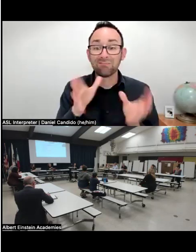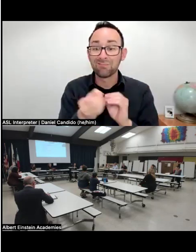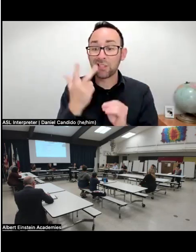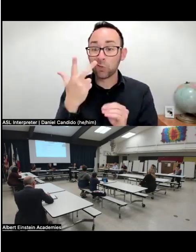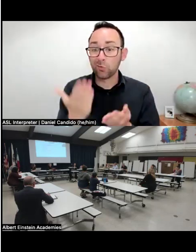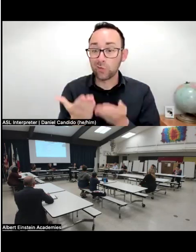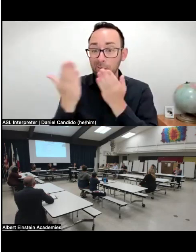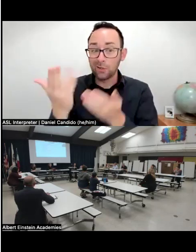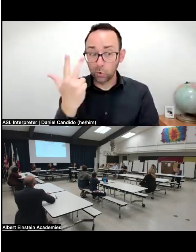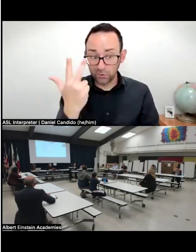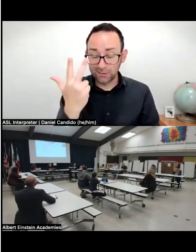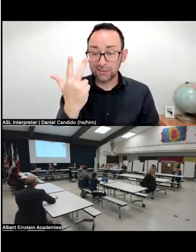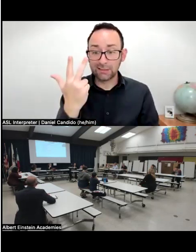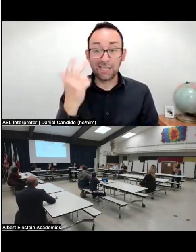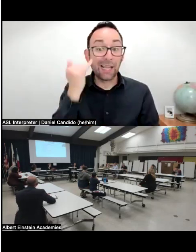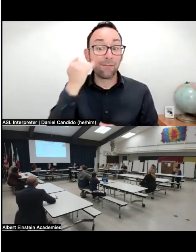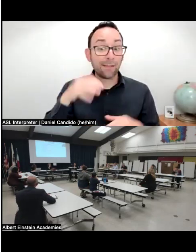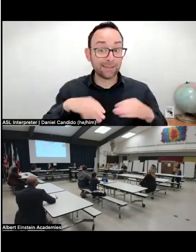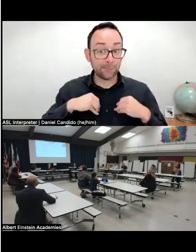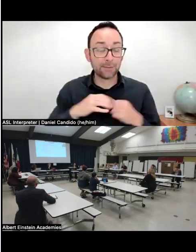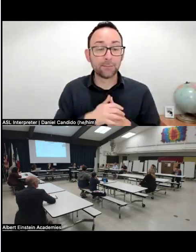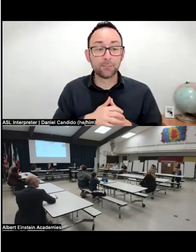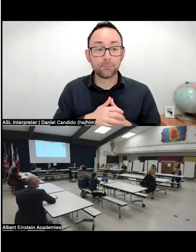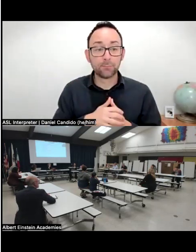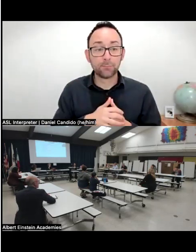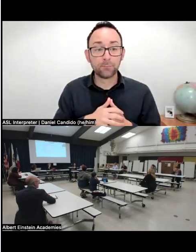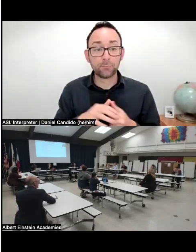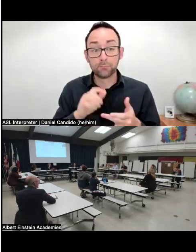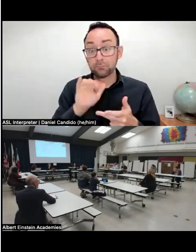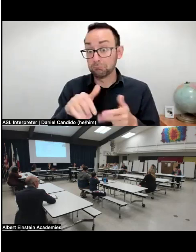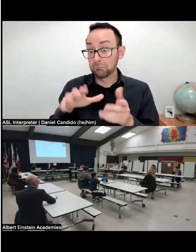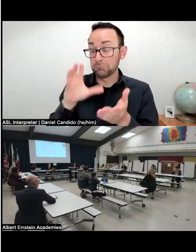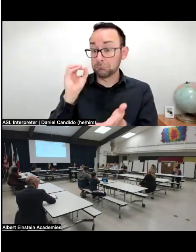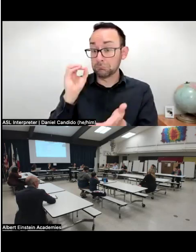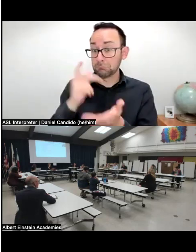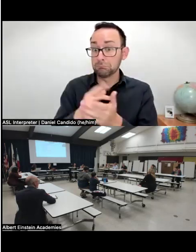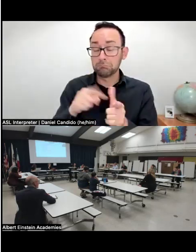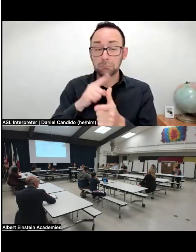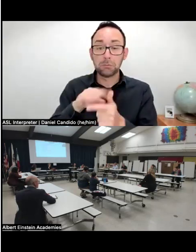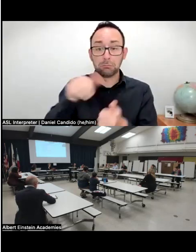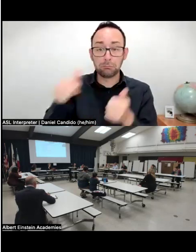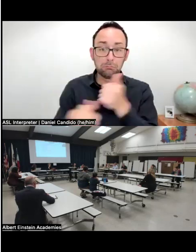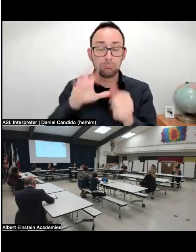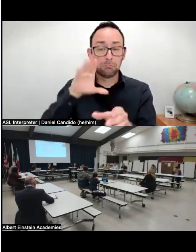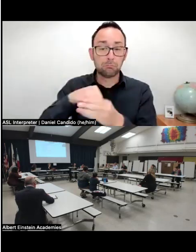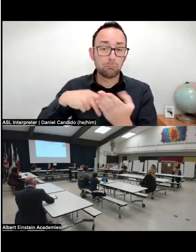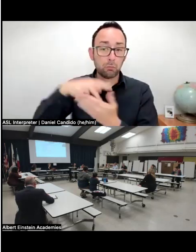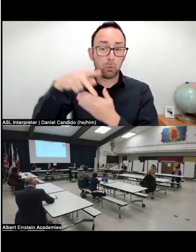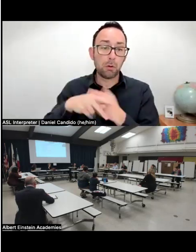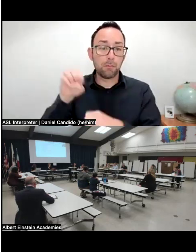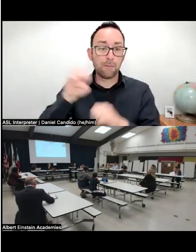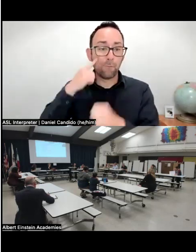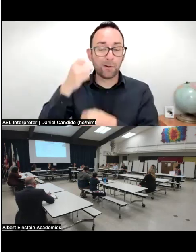if accepted, would be part of a program evaluation in academic year